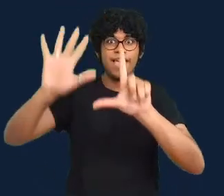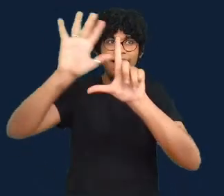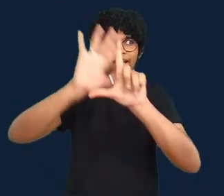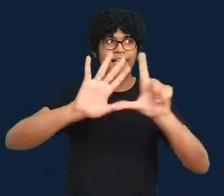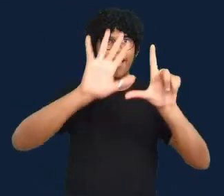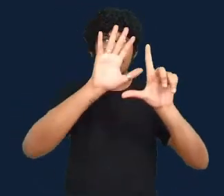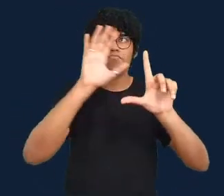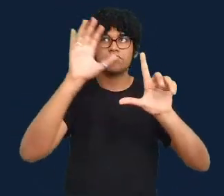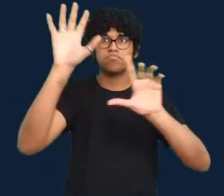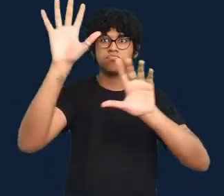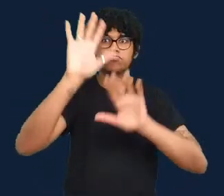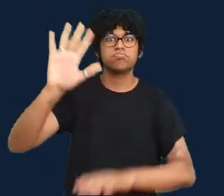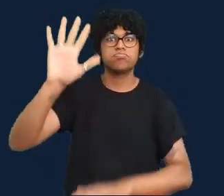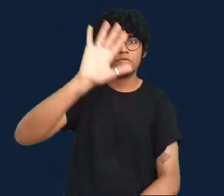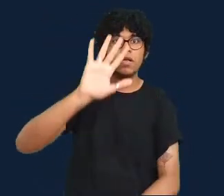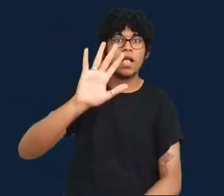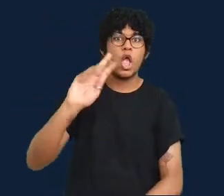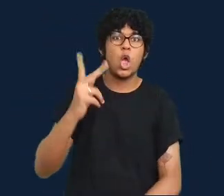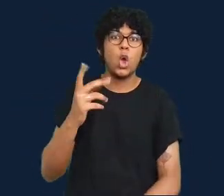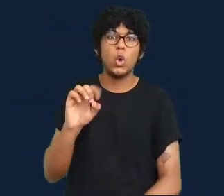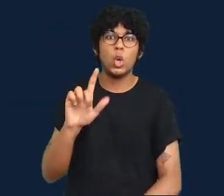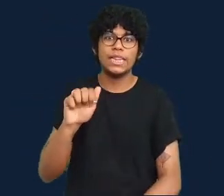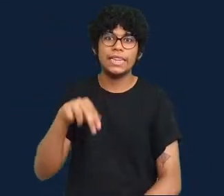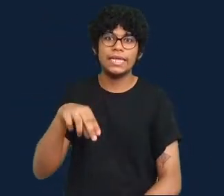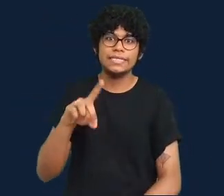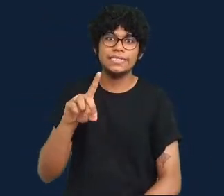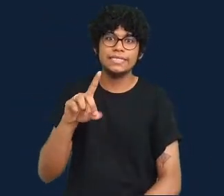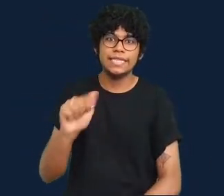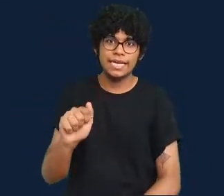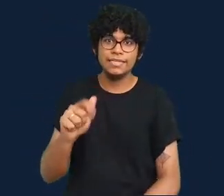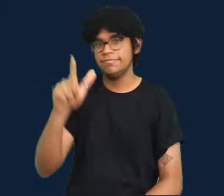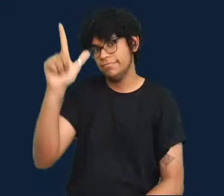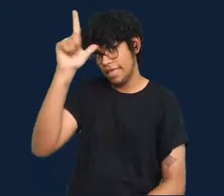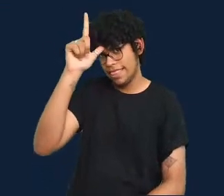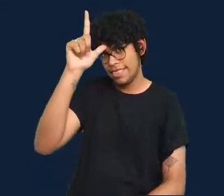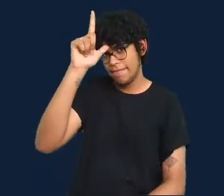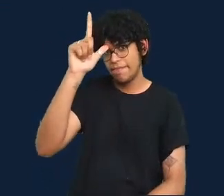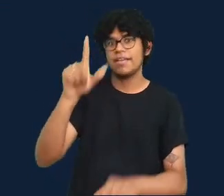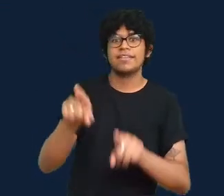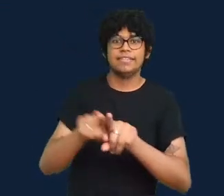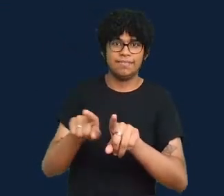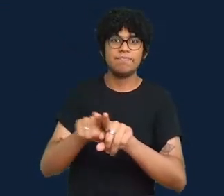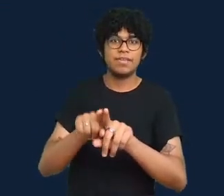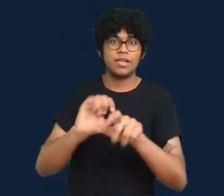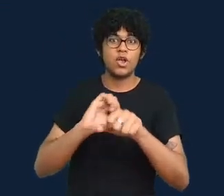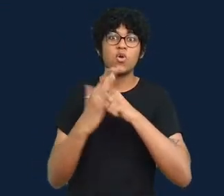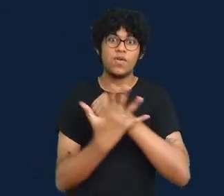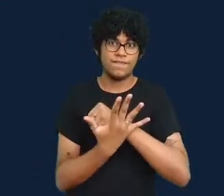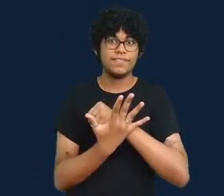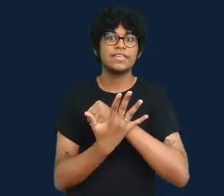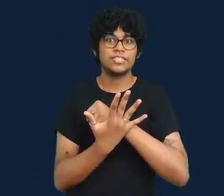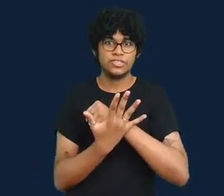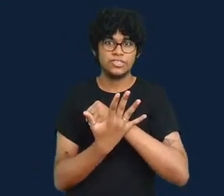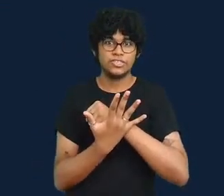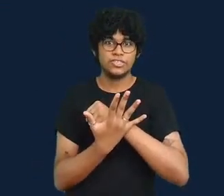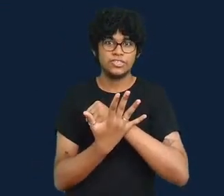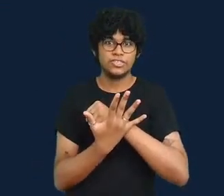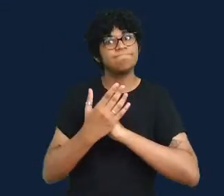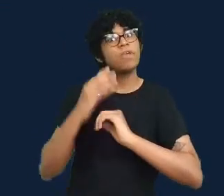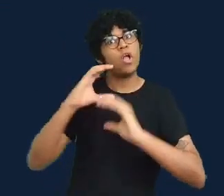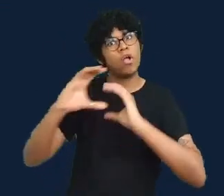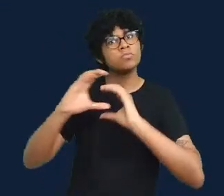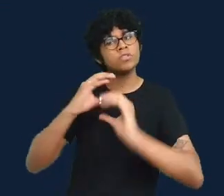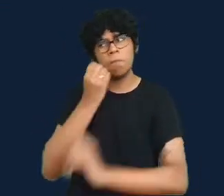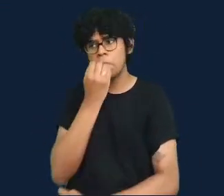for effective public communication. And I think they're also extremely accessible. The accessibility aspect